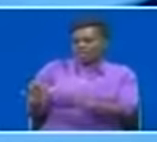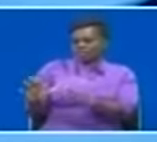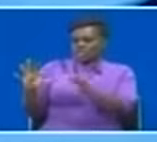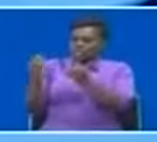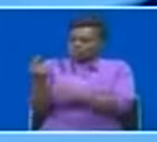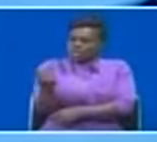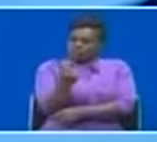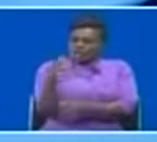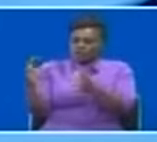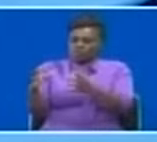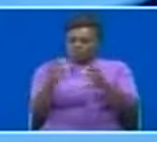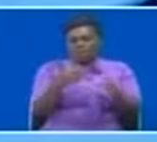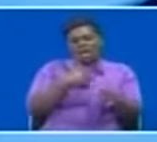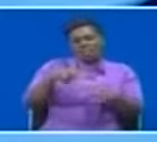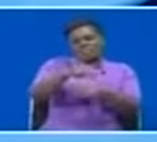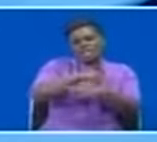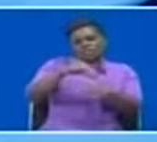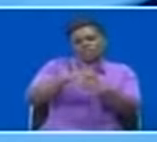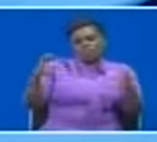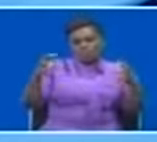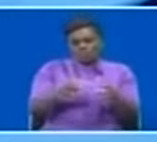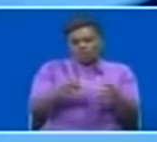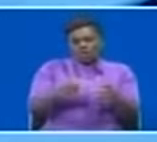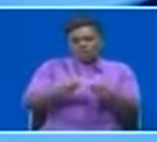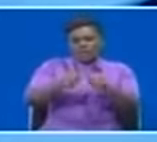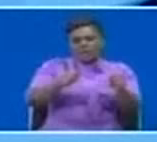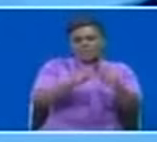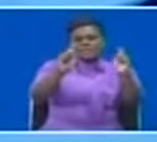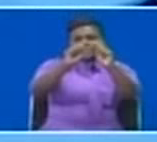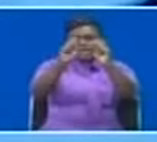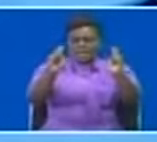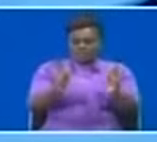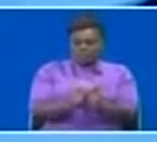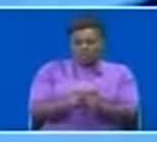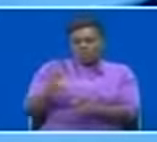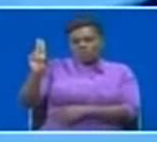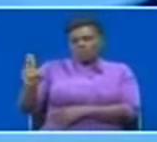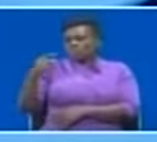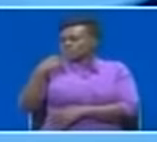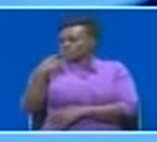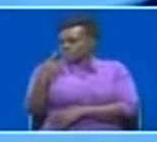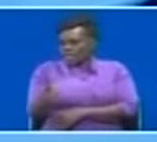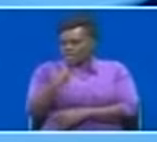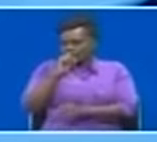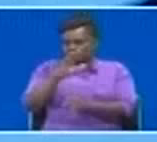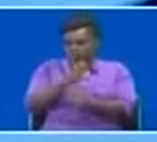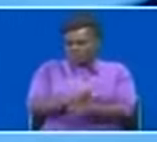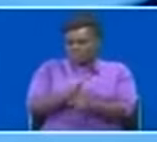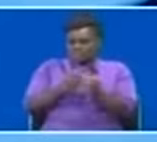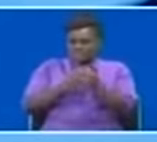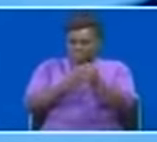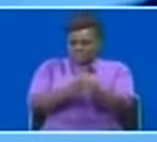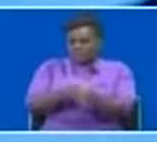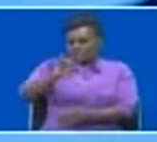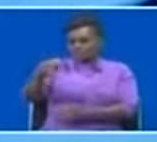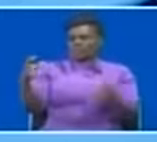and formed a national party that will help fight ills of ethnicity in Kenya. Kenyatta, who has accepted to be the party's leader, says